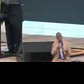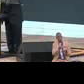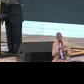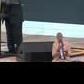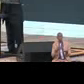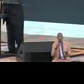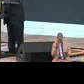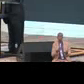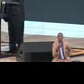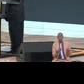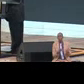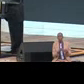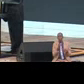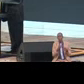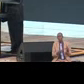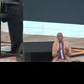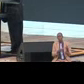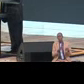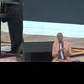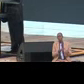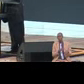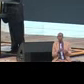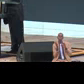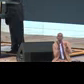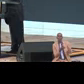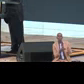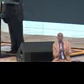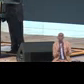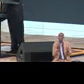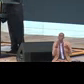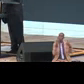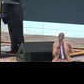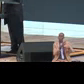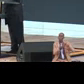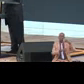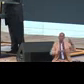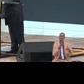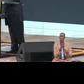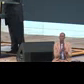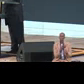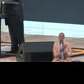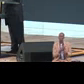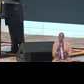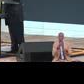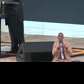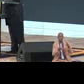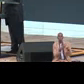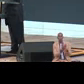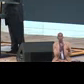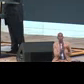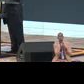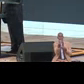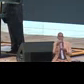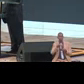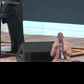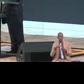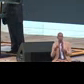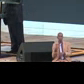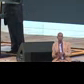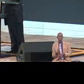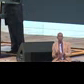be happening in the last days. It's happening in the world, and the world is coming into the